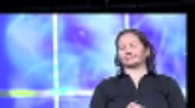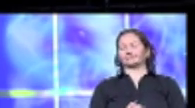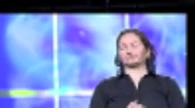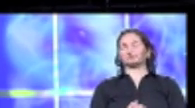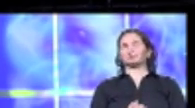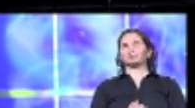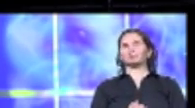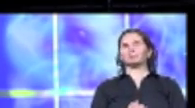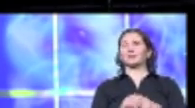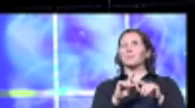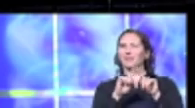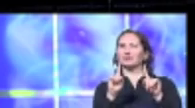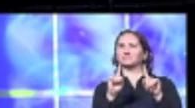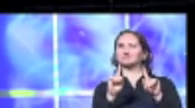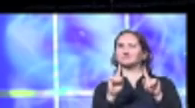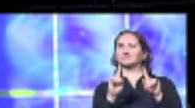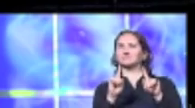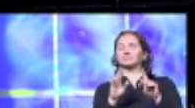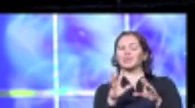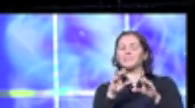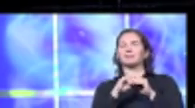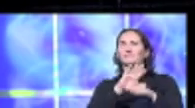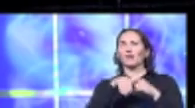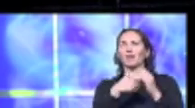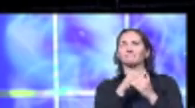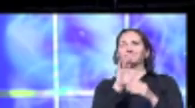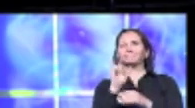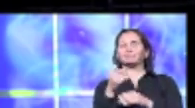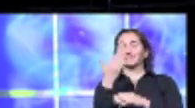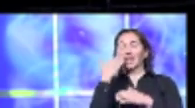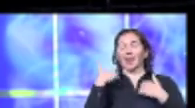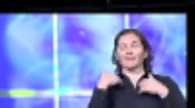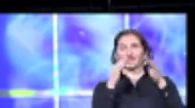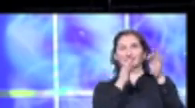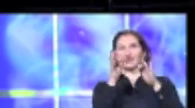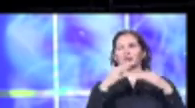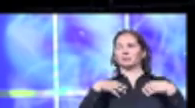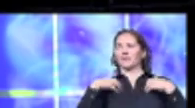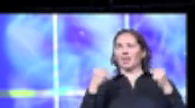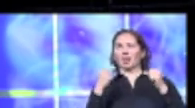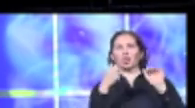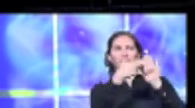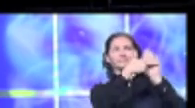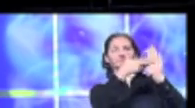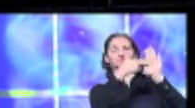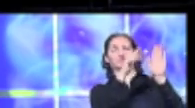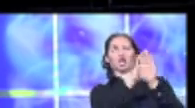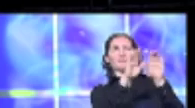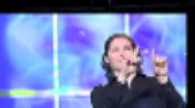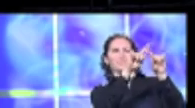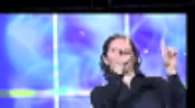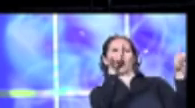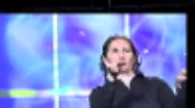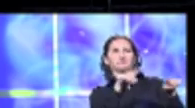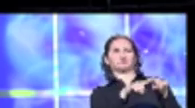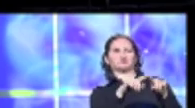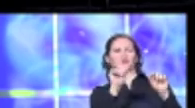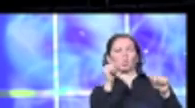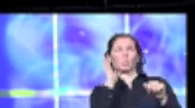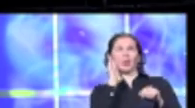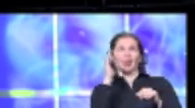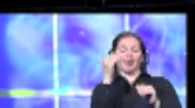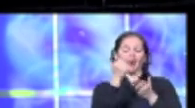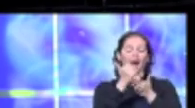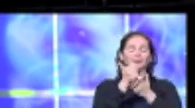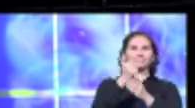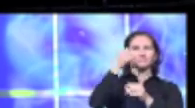But in the midst of all that, I have the definition of health on my board to remind me the burden